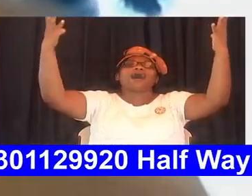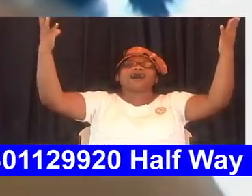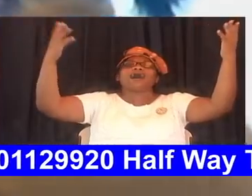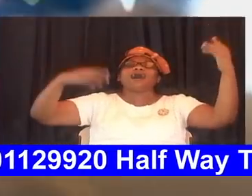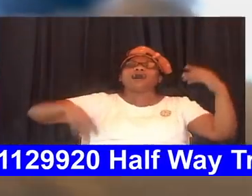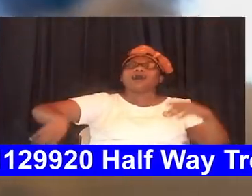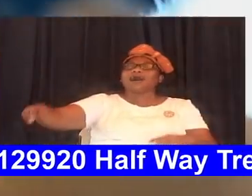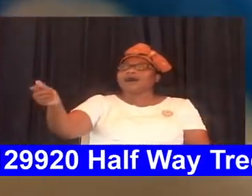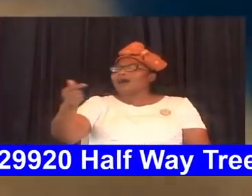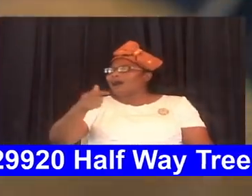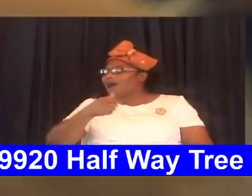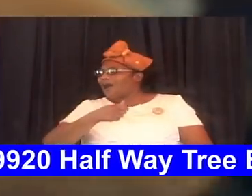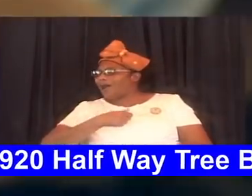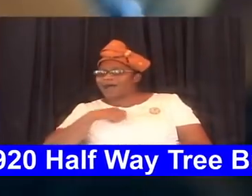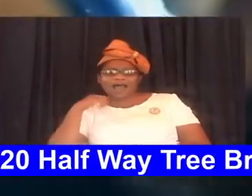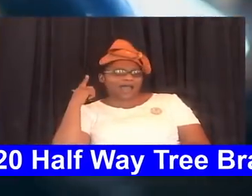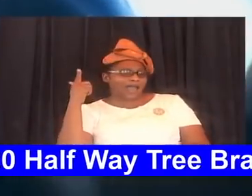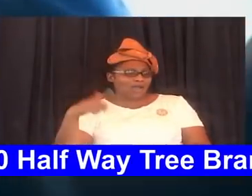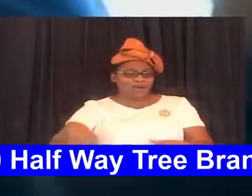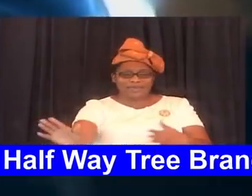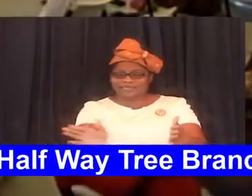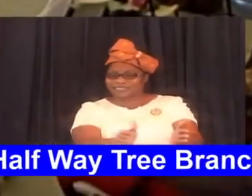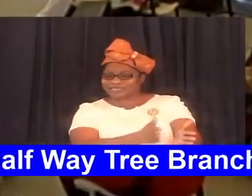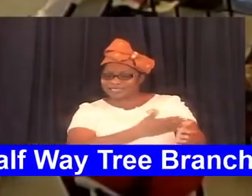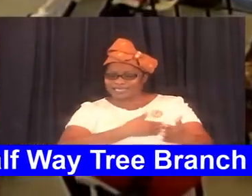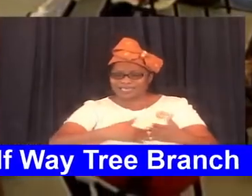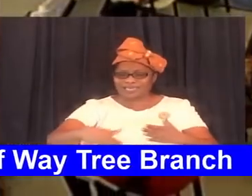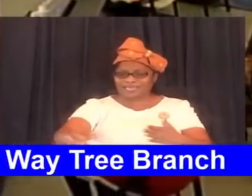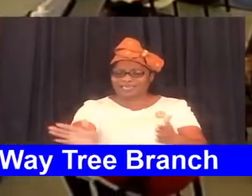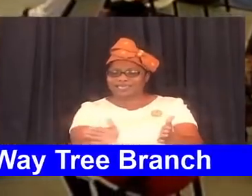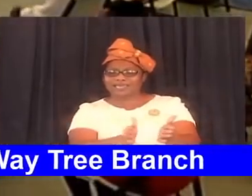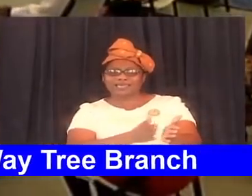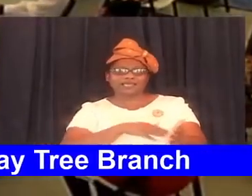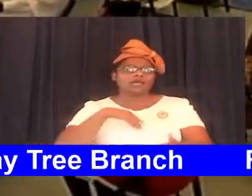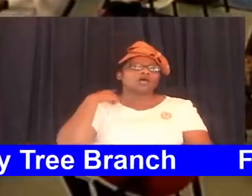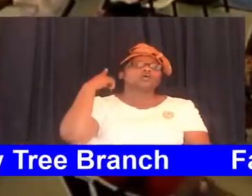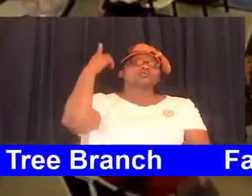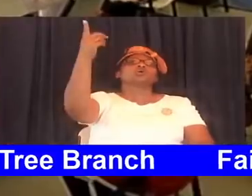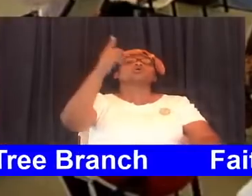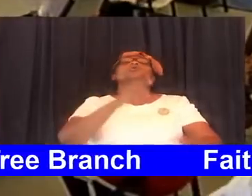Hallelujah. Set your feet, everybody. Set your feet. And lift your hands and say,